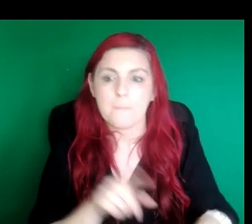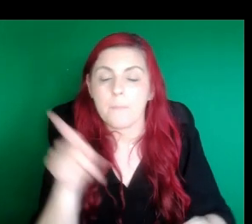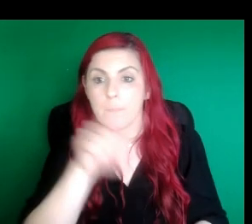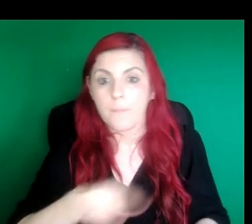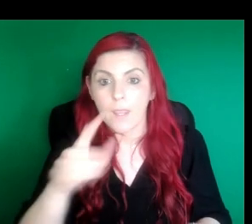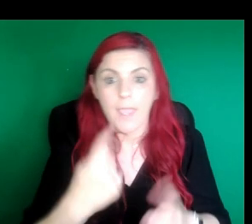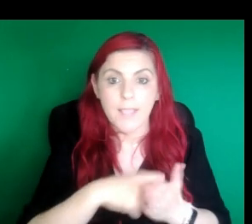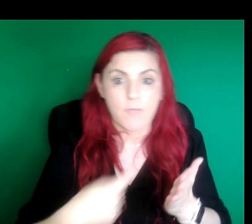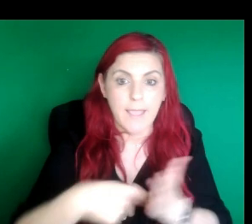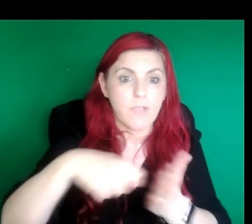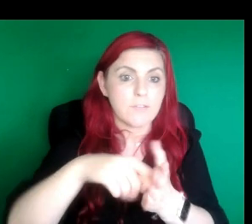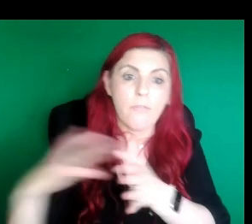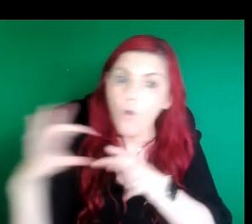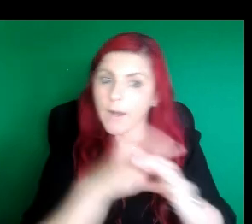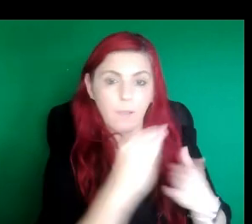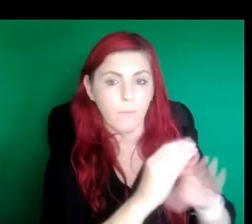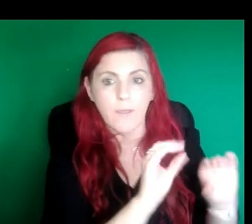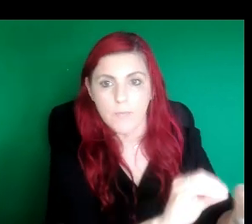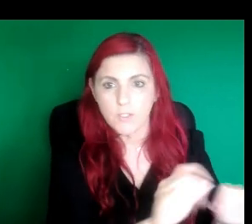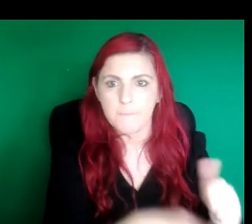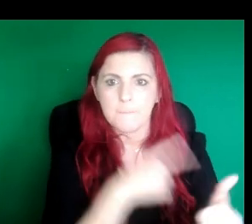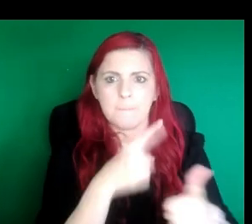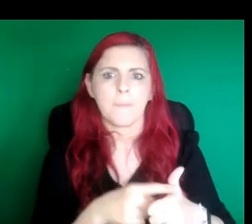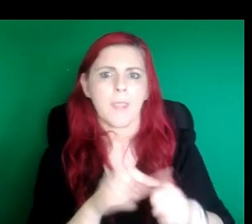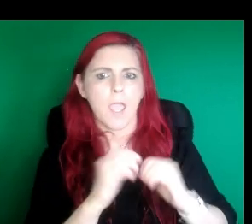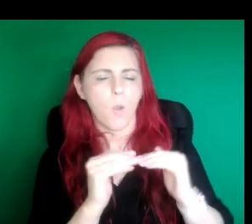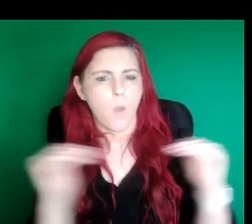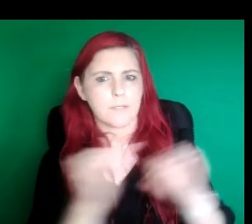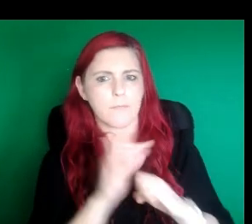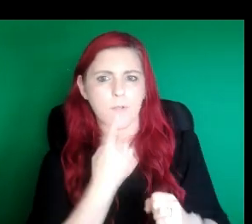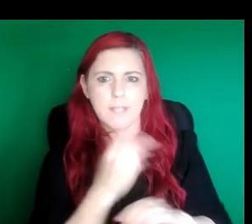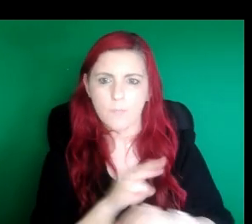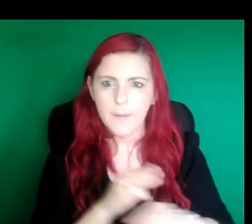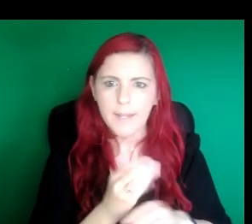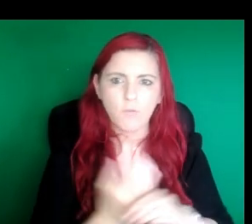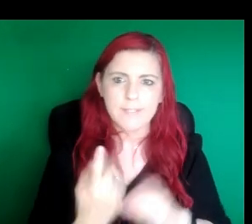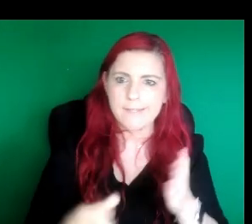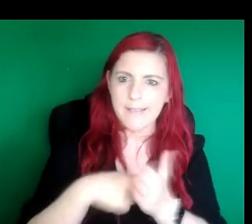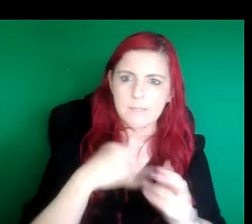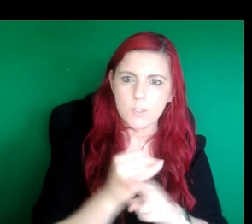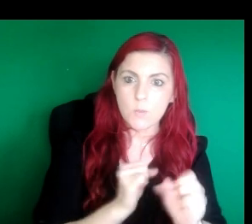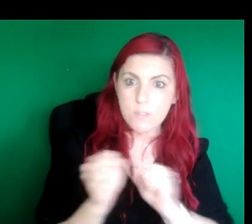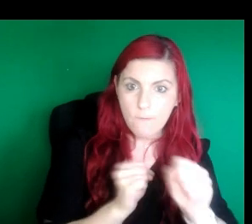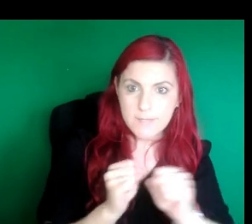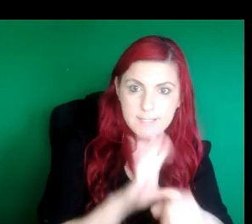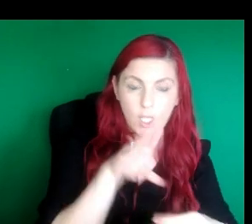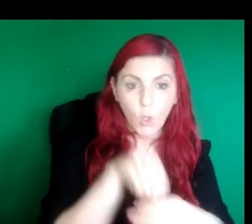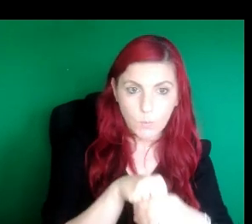supplementary things that all feed into education. Equality for deaf people, so increased investment into services,